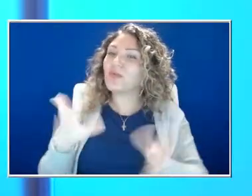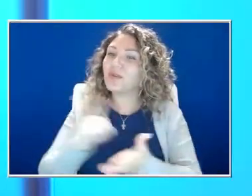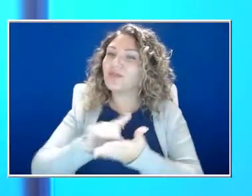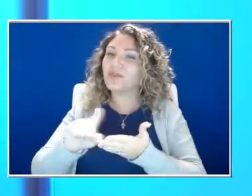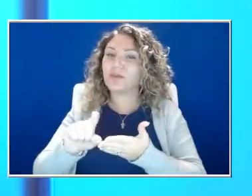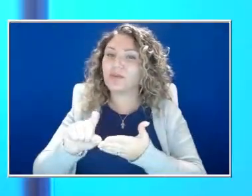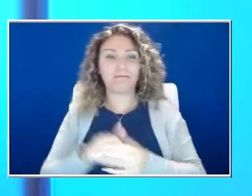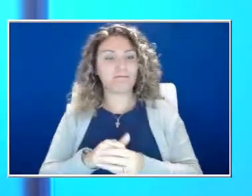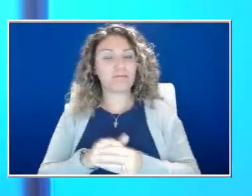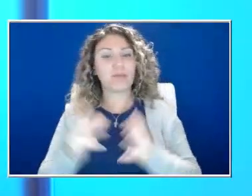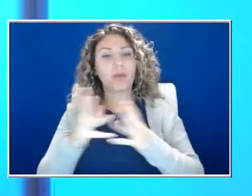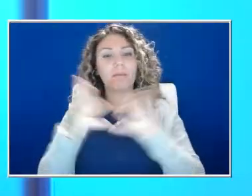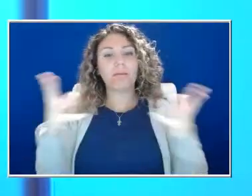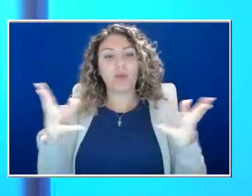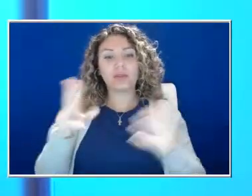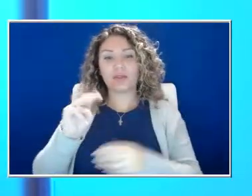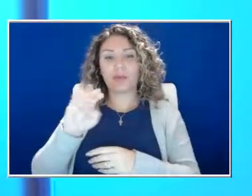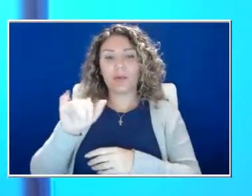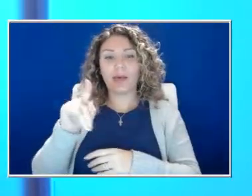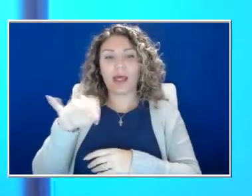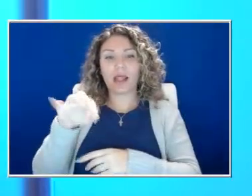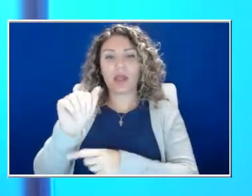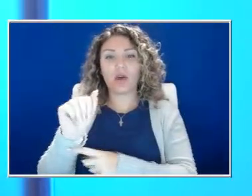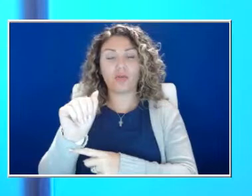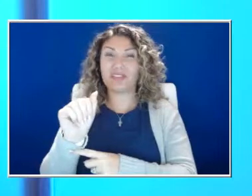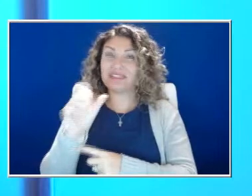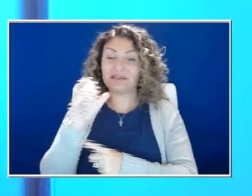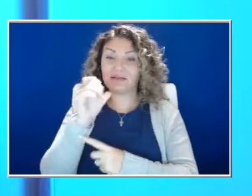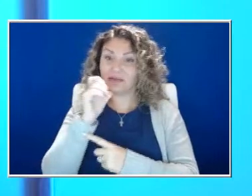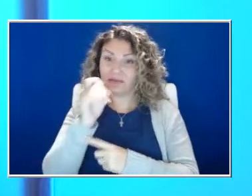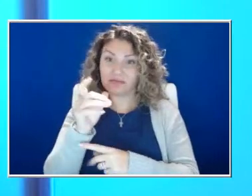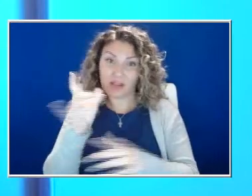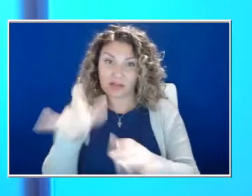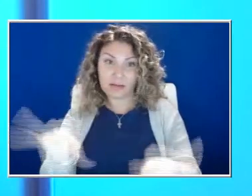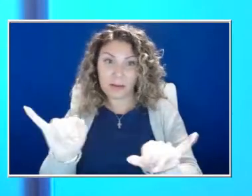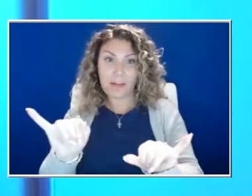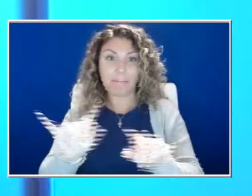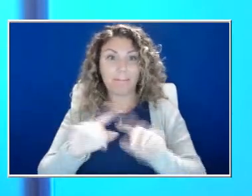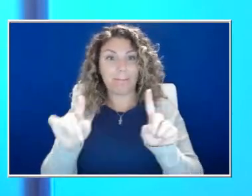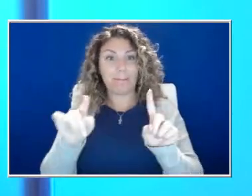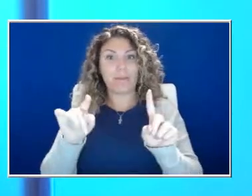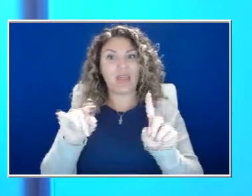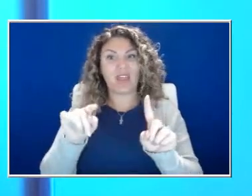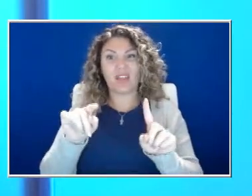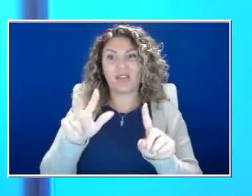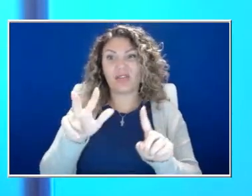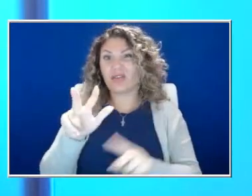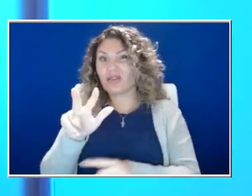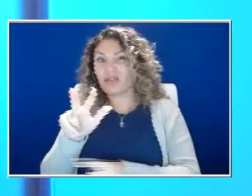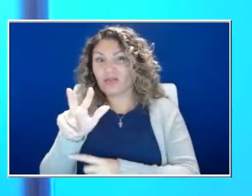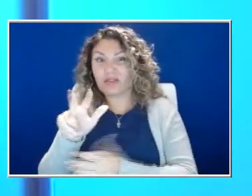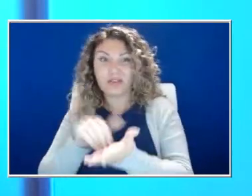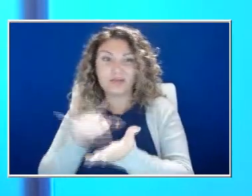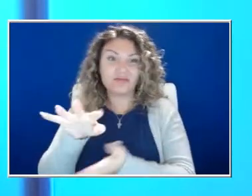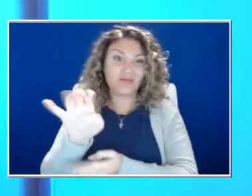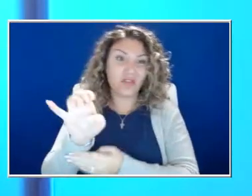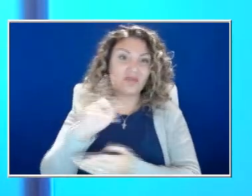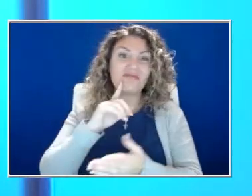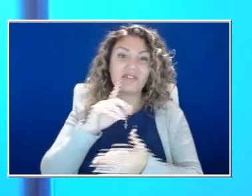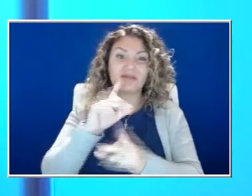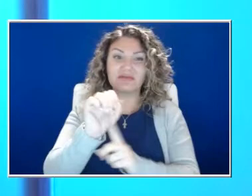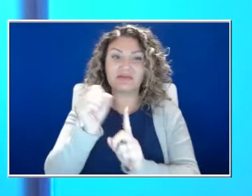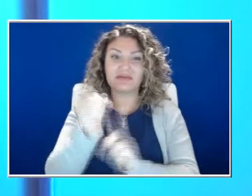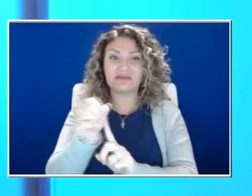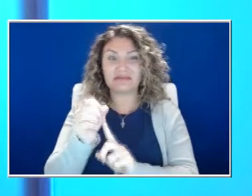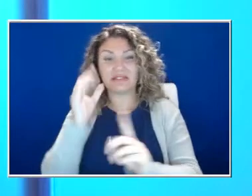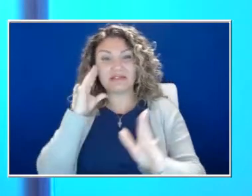Multiple myeloma is relatively uncommon. However, this year, about 34,000 new cases are expected to be diagnosed, with more than